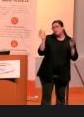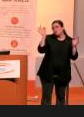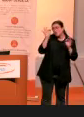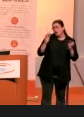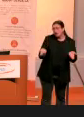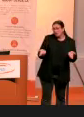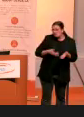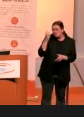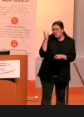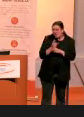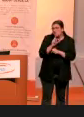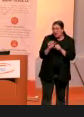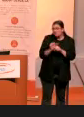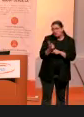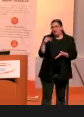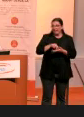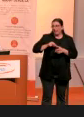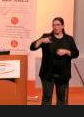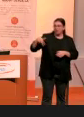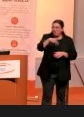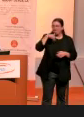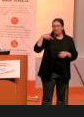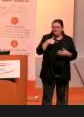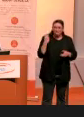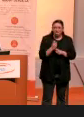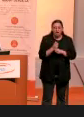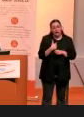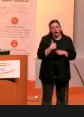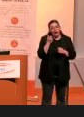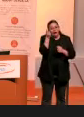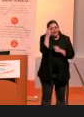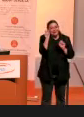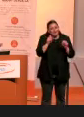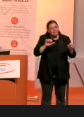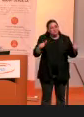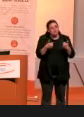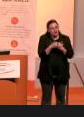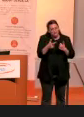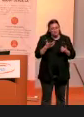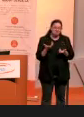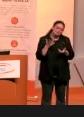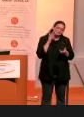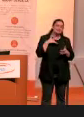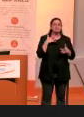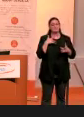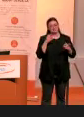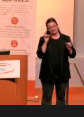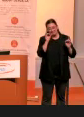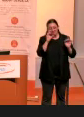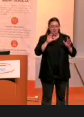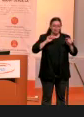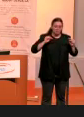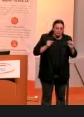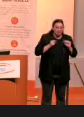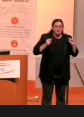how hard that is to actually do. But I do really appreciate that it can be really difficult when you're feeling terrible, when you're hurting already.